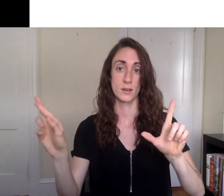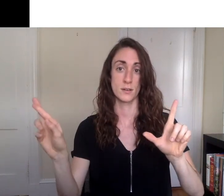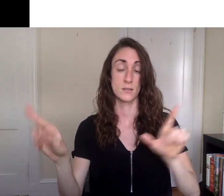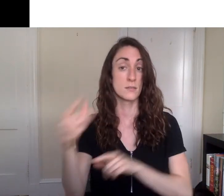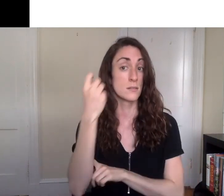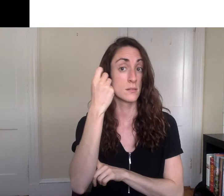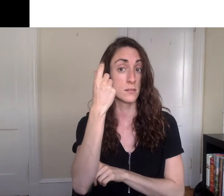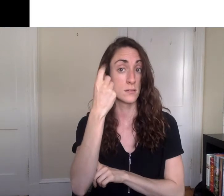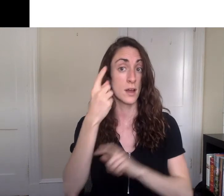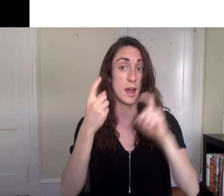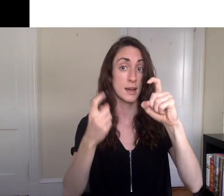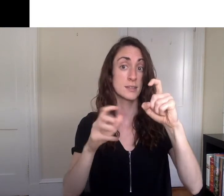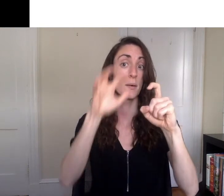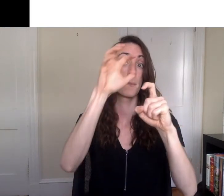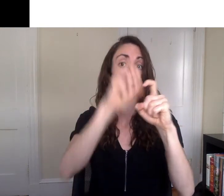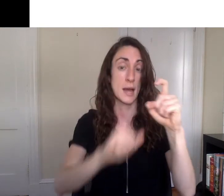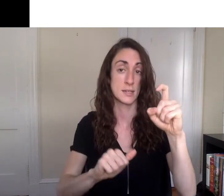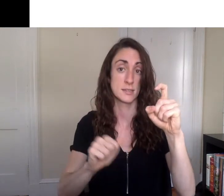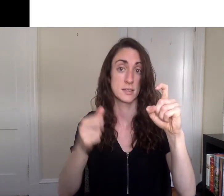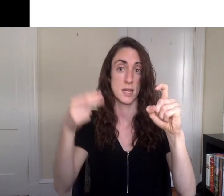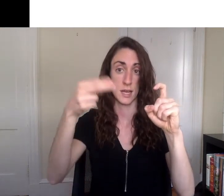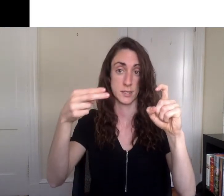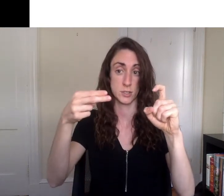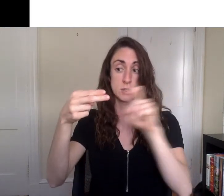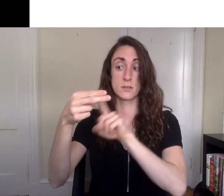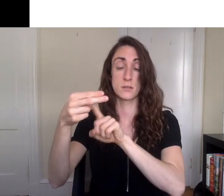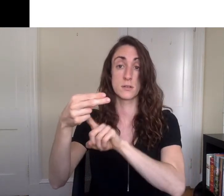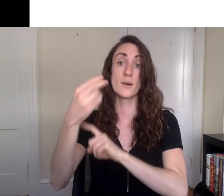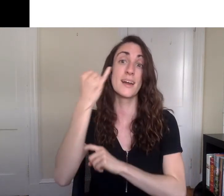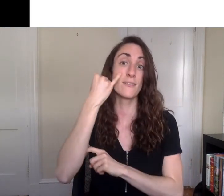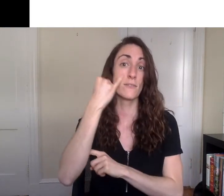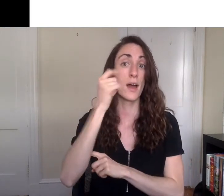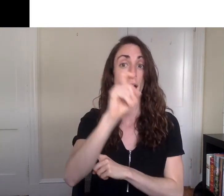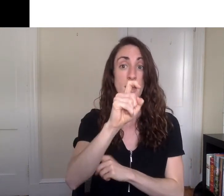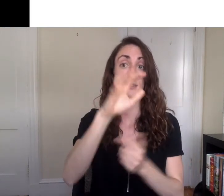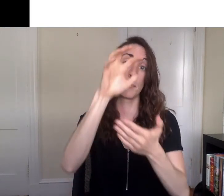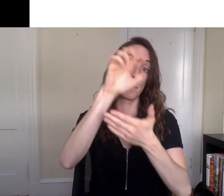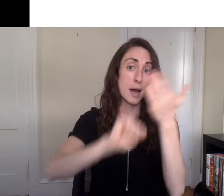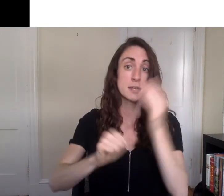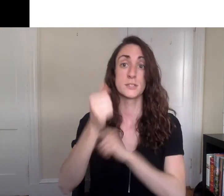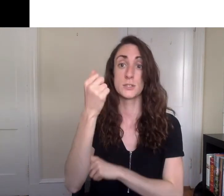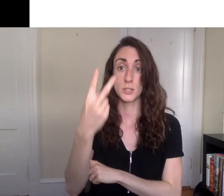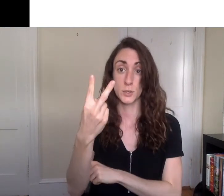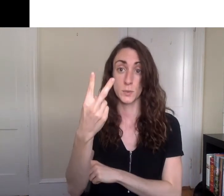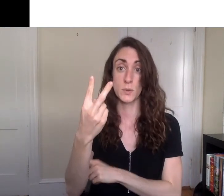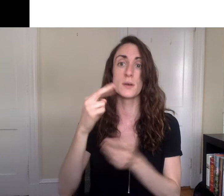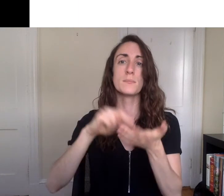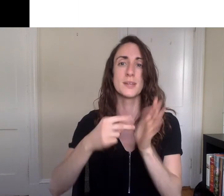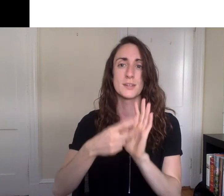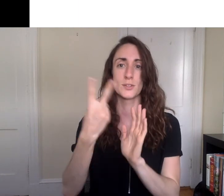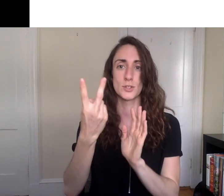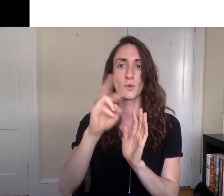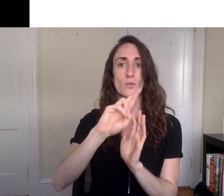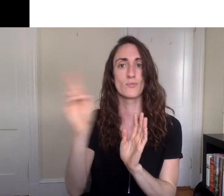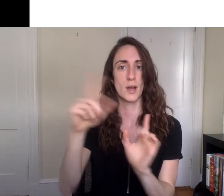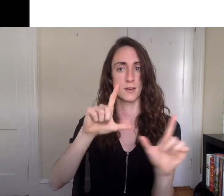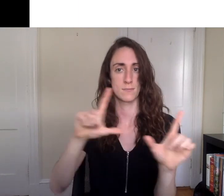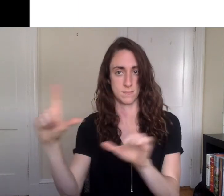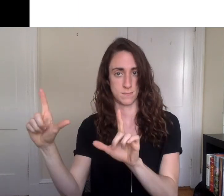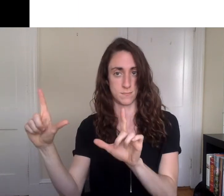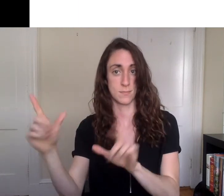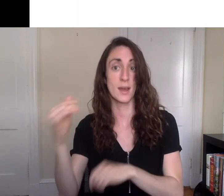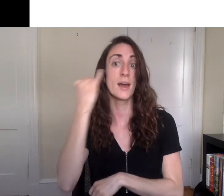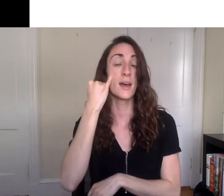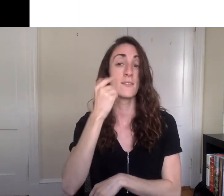And it's important to note here that because the formula says x minus h, that means that, for example, if we had x minus 2, we'd move 2